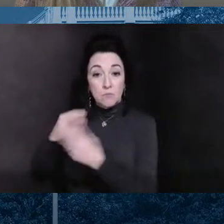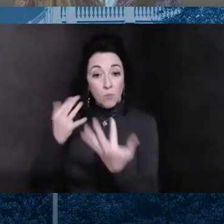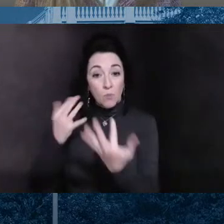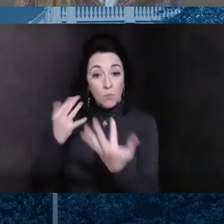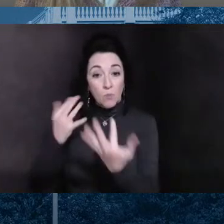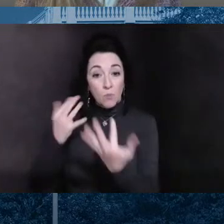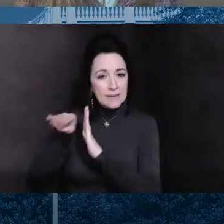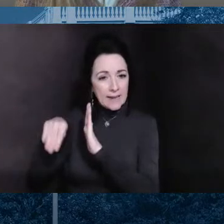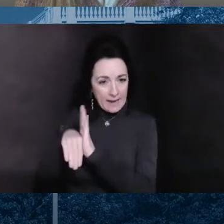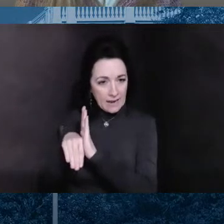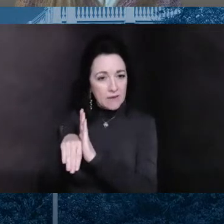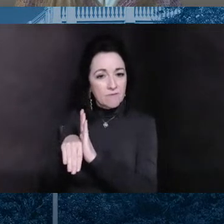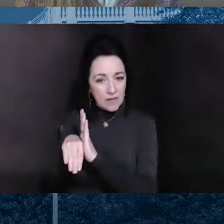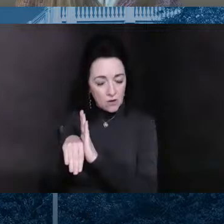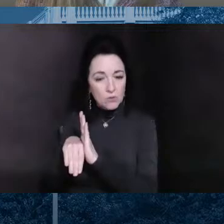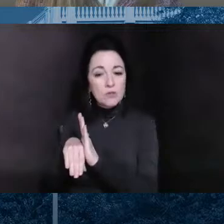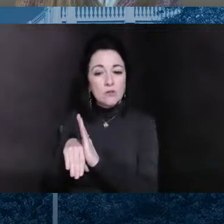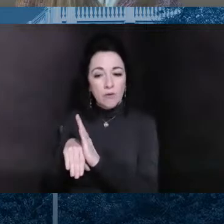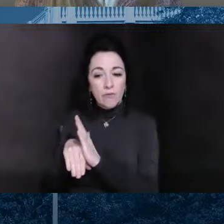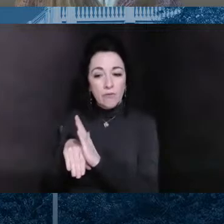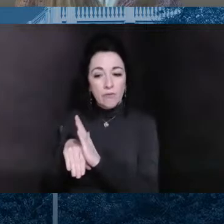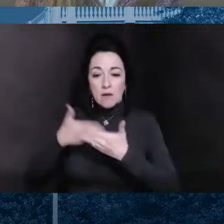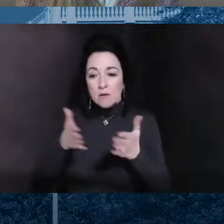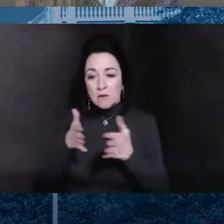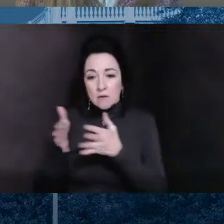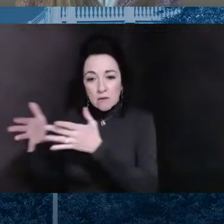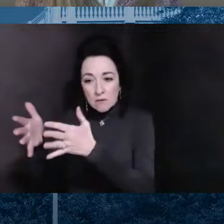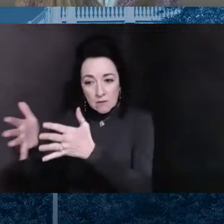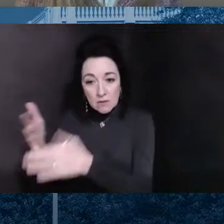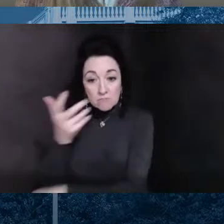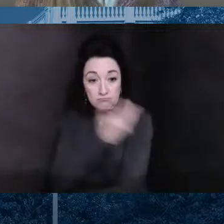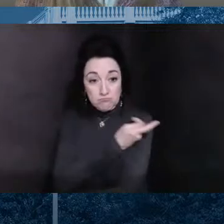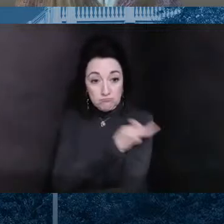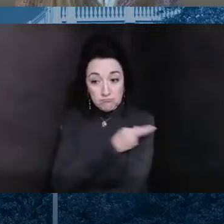in the cool down room where folks